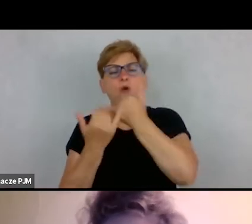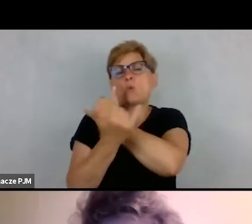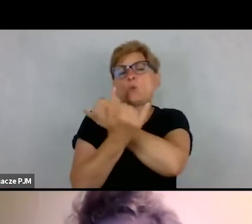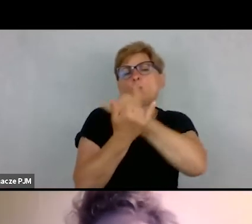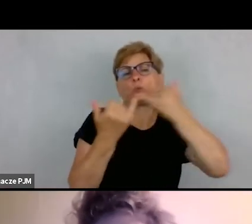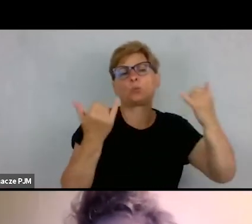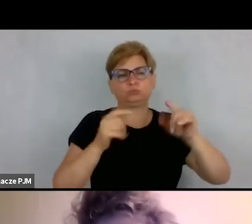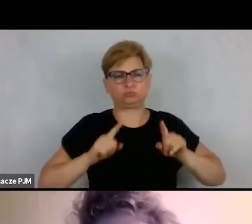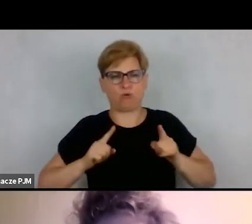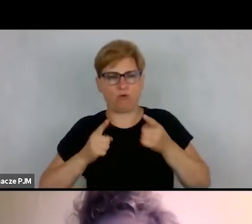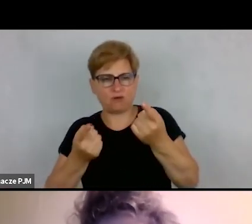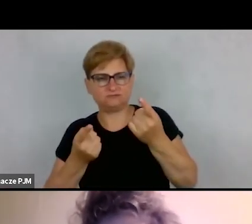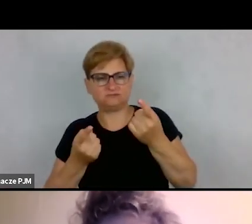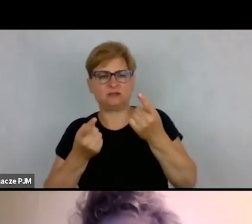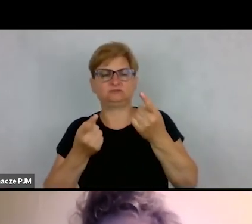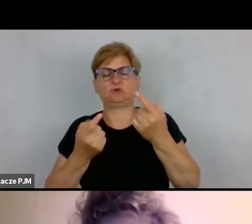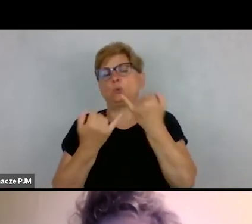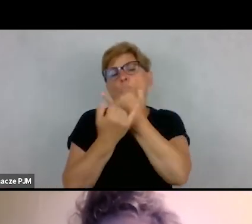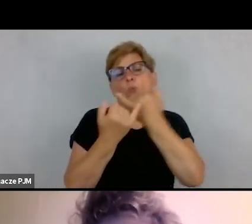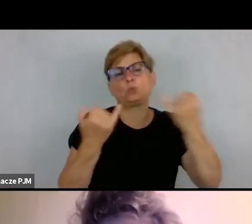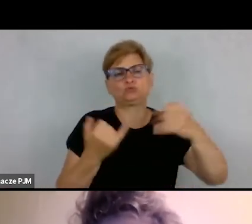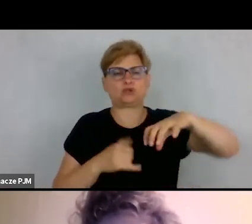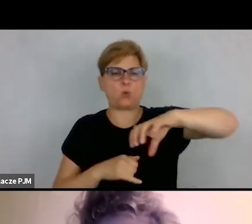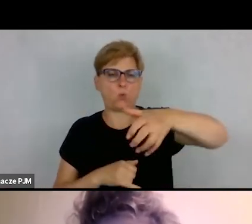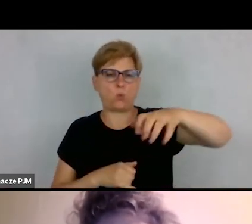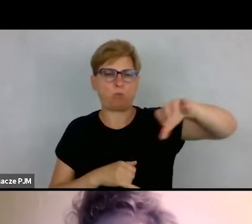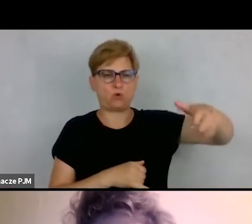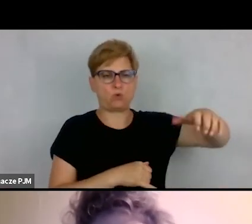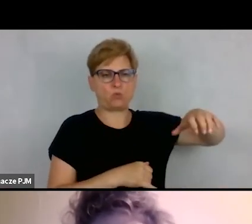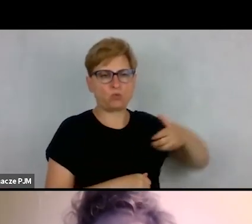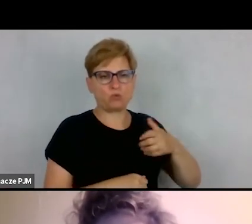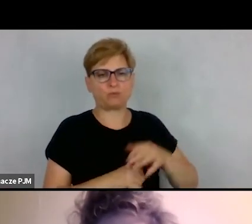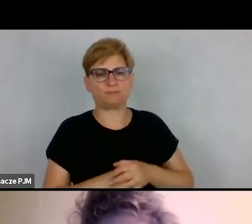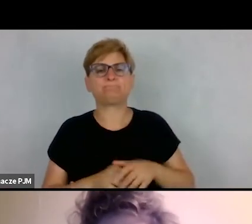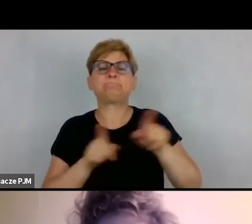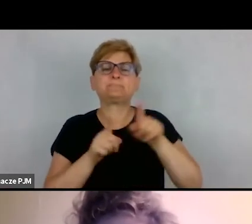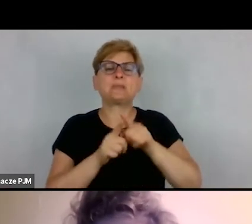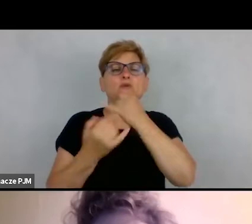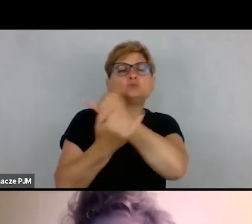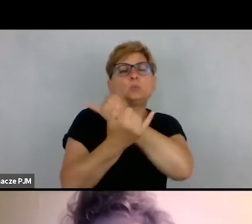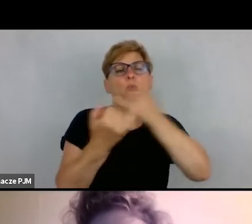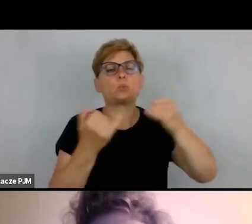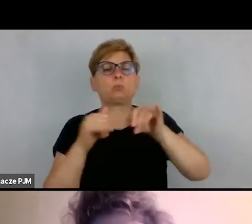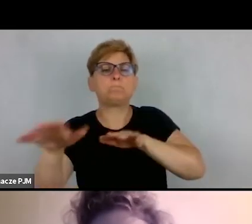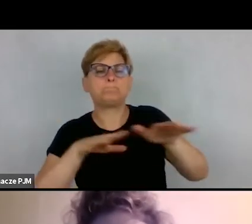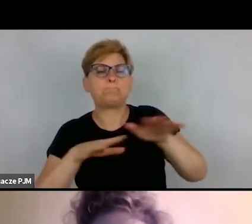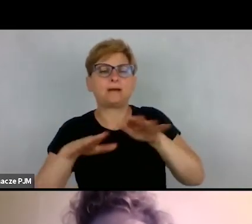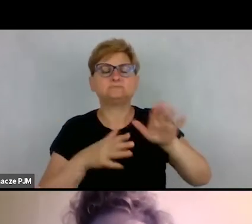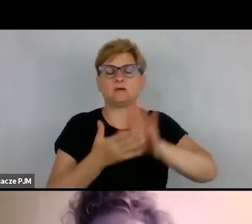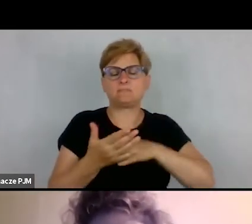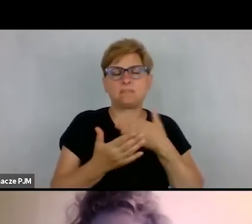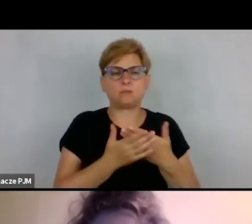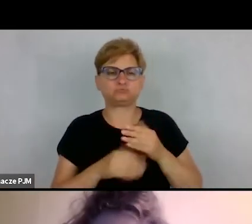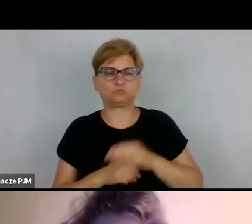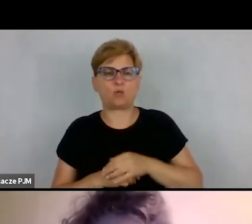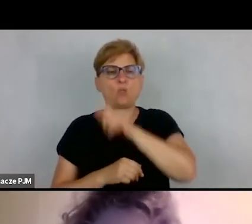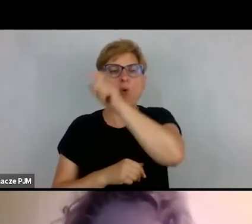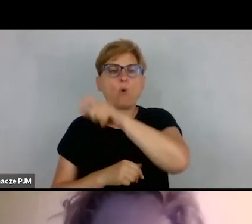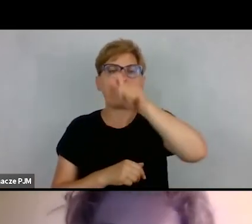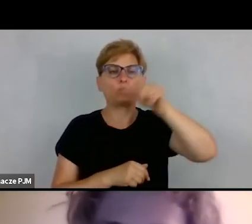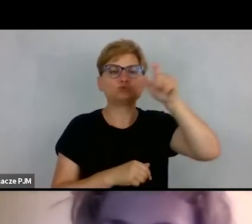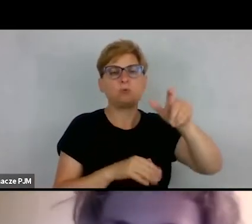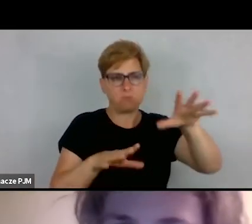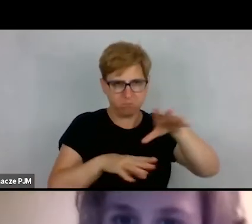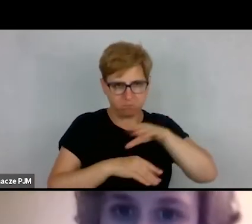legitimacy in their local communities. And, you know, as I say, that selection process is really important. I never spoke